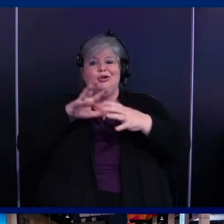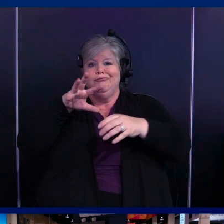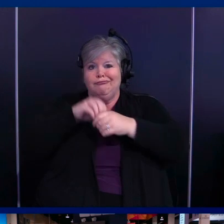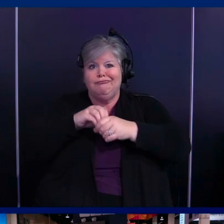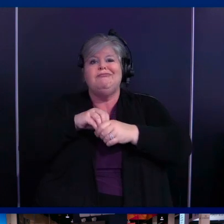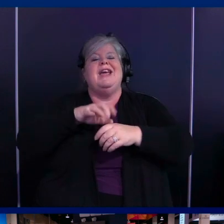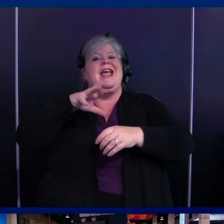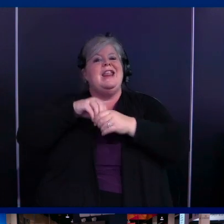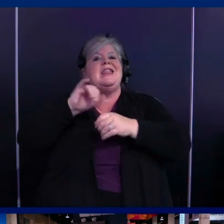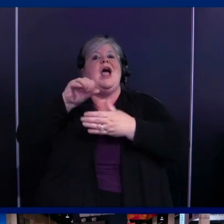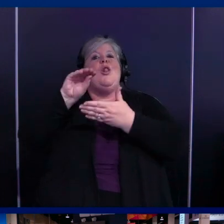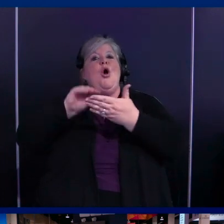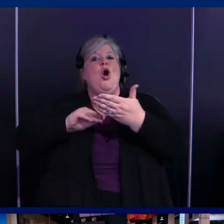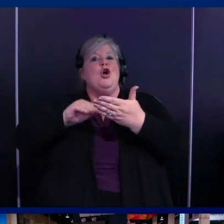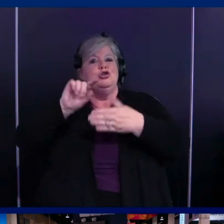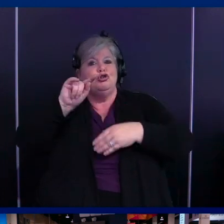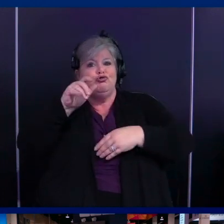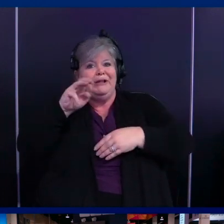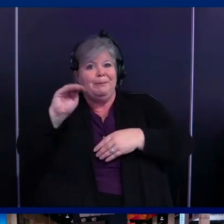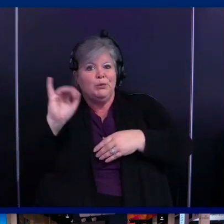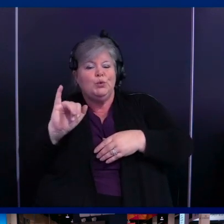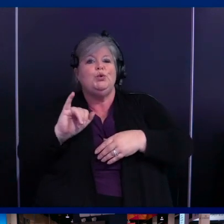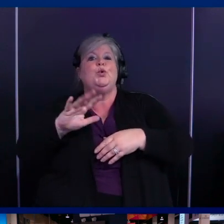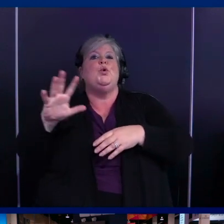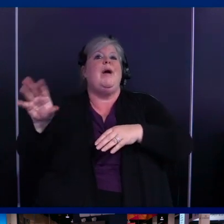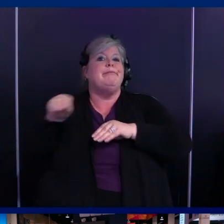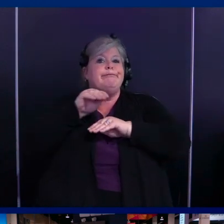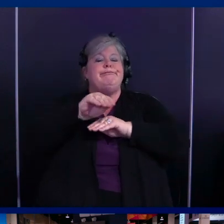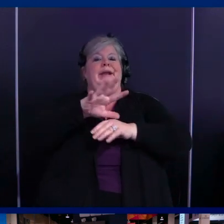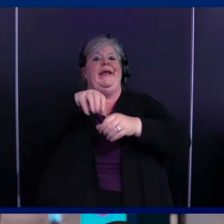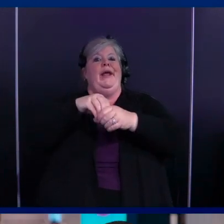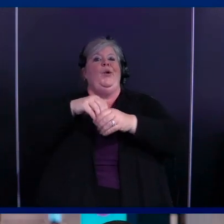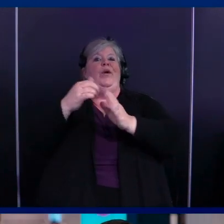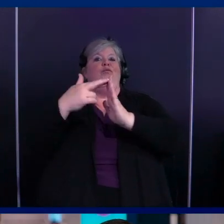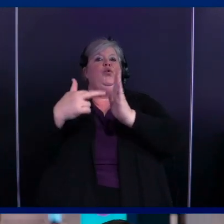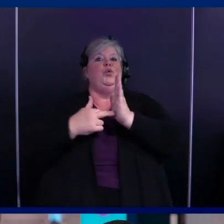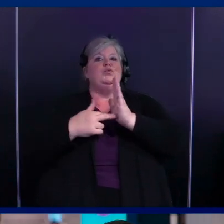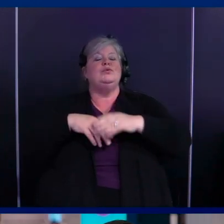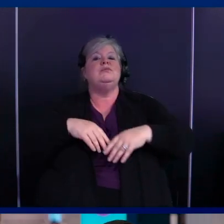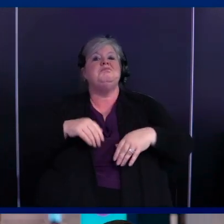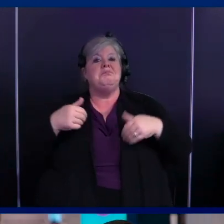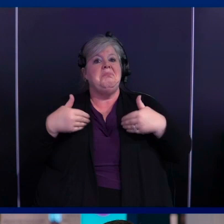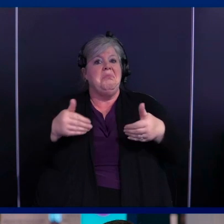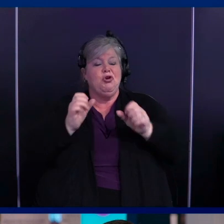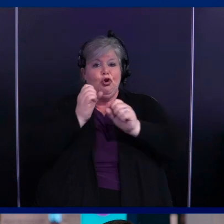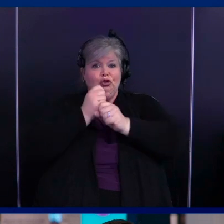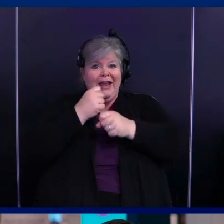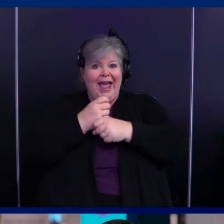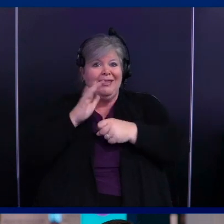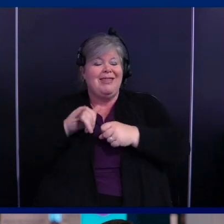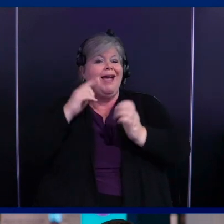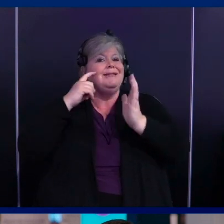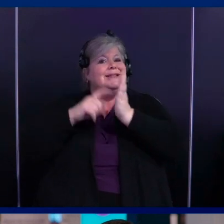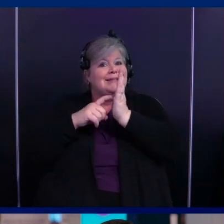in to a set of rules. So I can create a detector, give it a name,